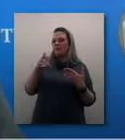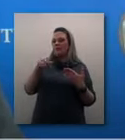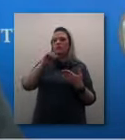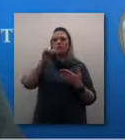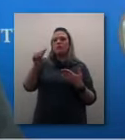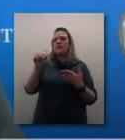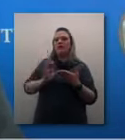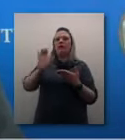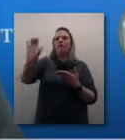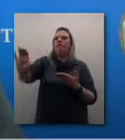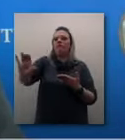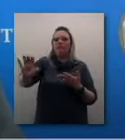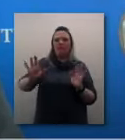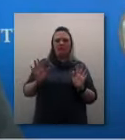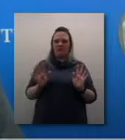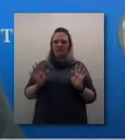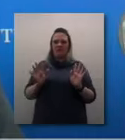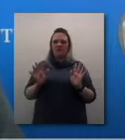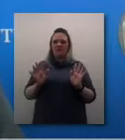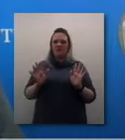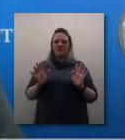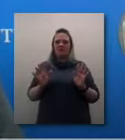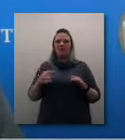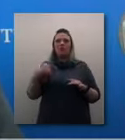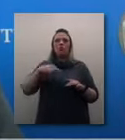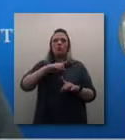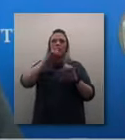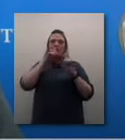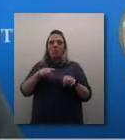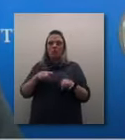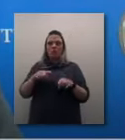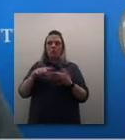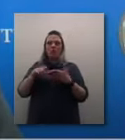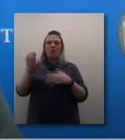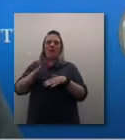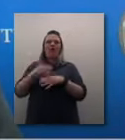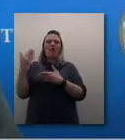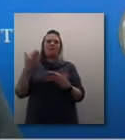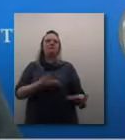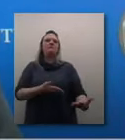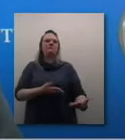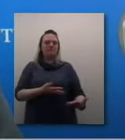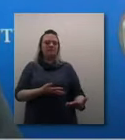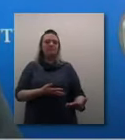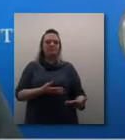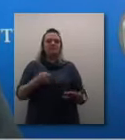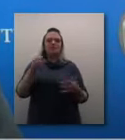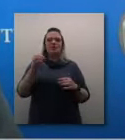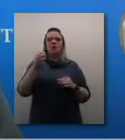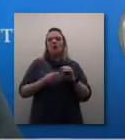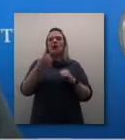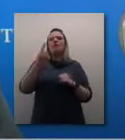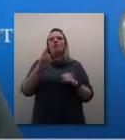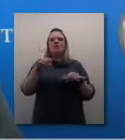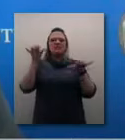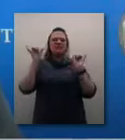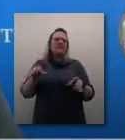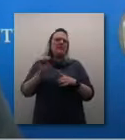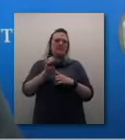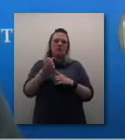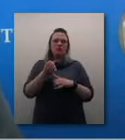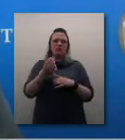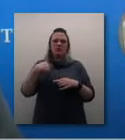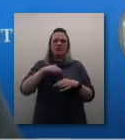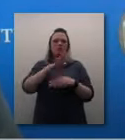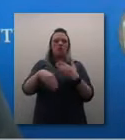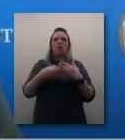up front. So we weren't out money for orders that would never come in. Everyone's in the same boat on this one. We're all fighting